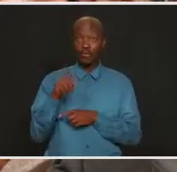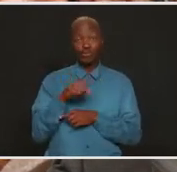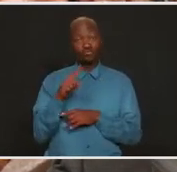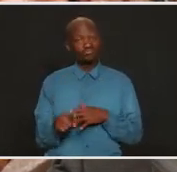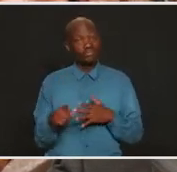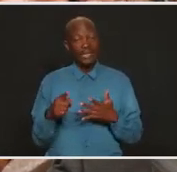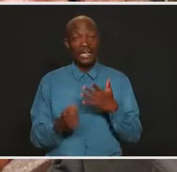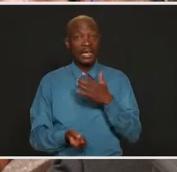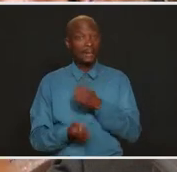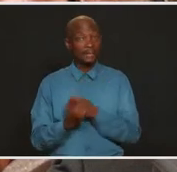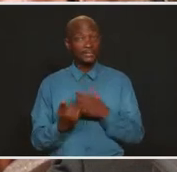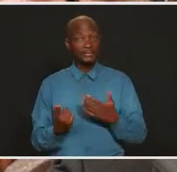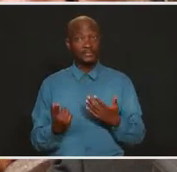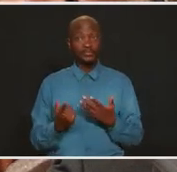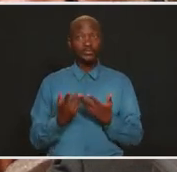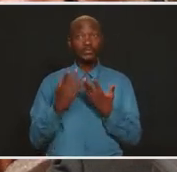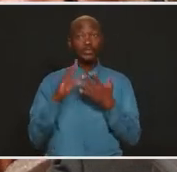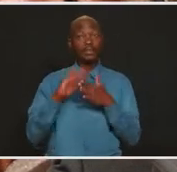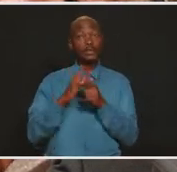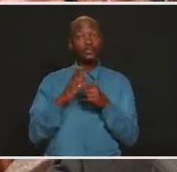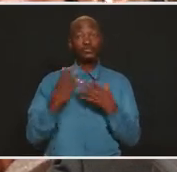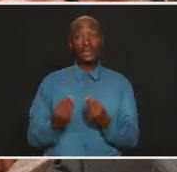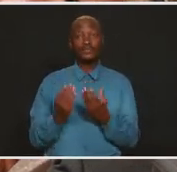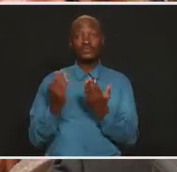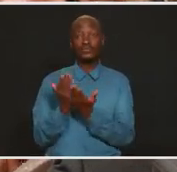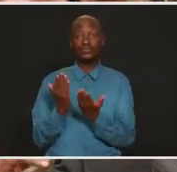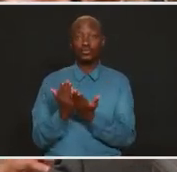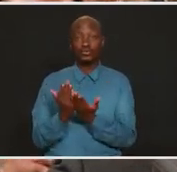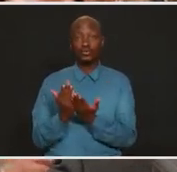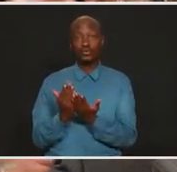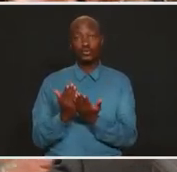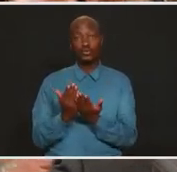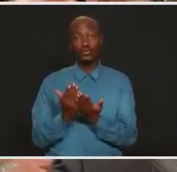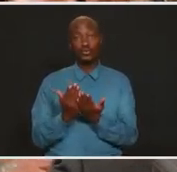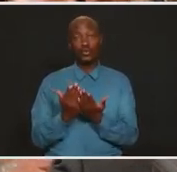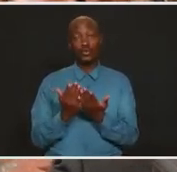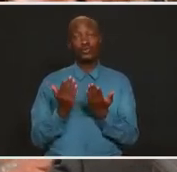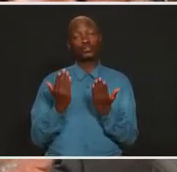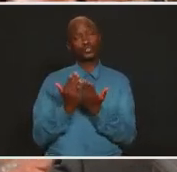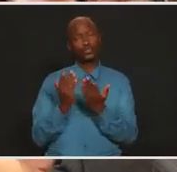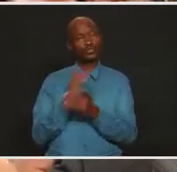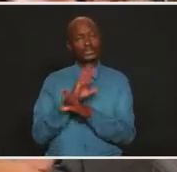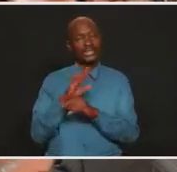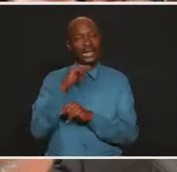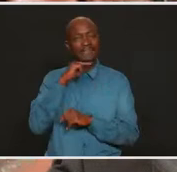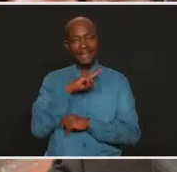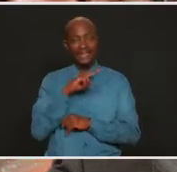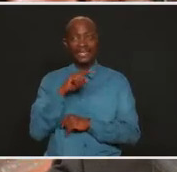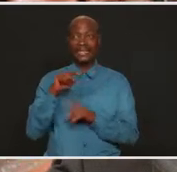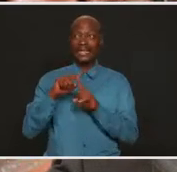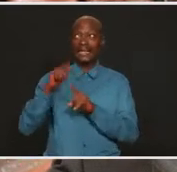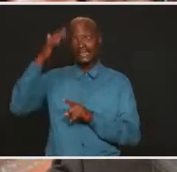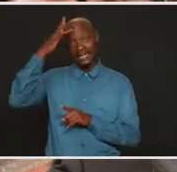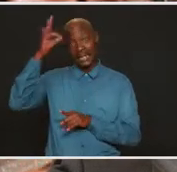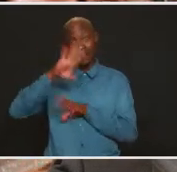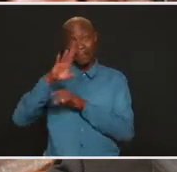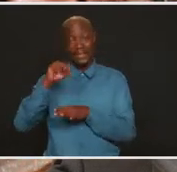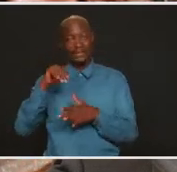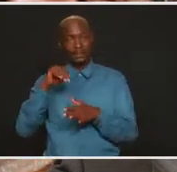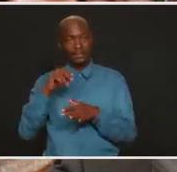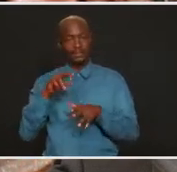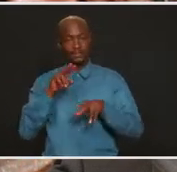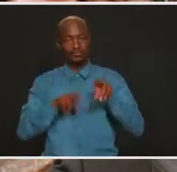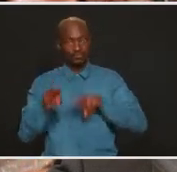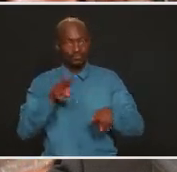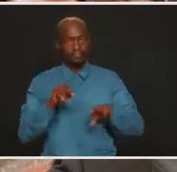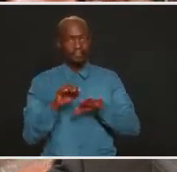a schools which go schools it is the government that has been playing so the government